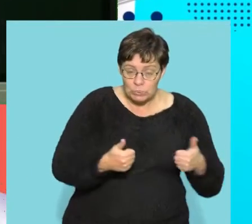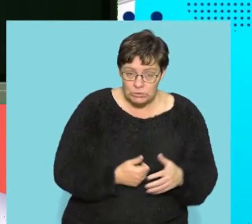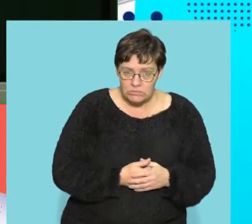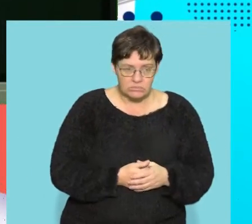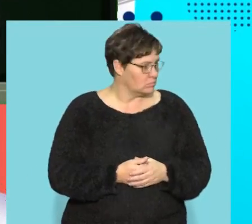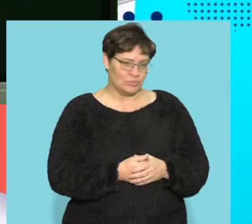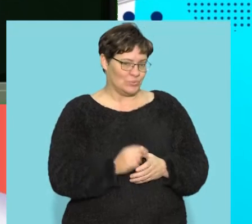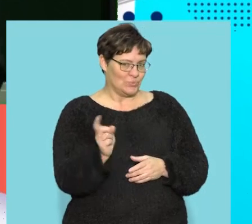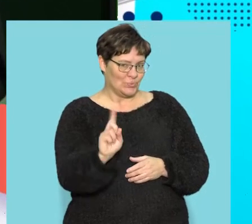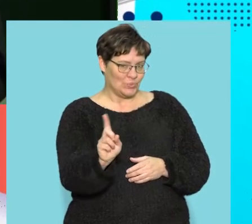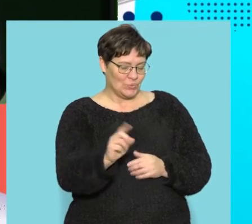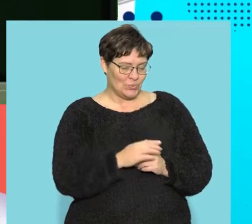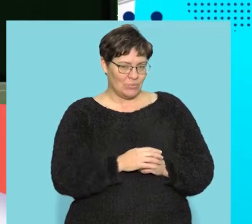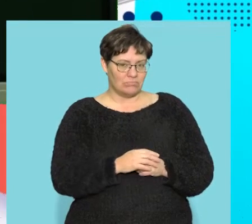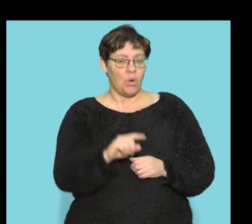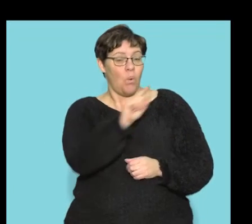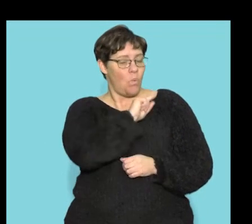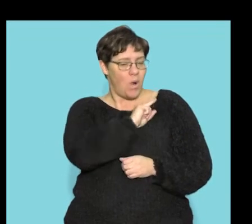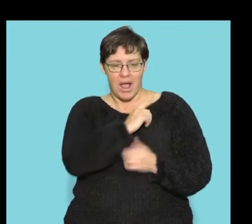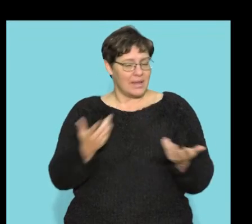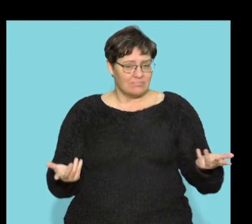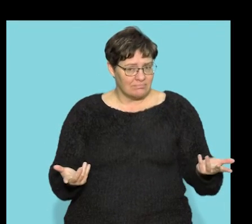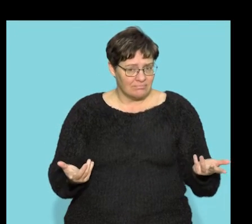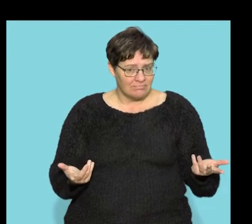Not necessarily. Look at the reason why.